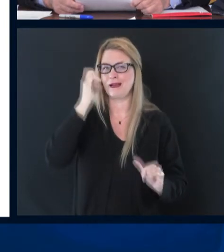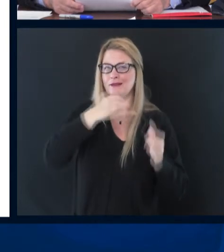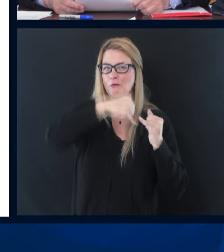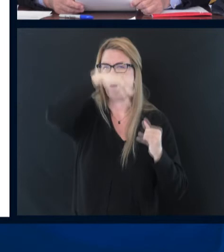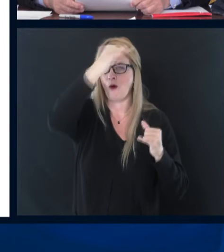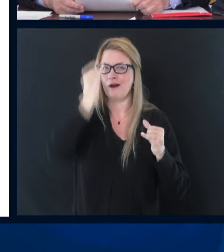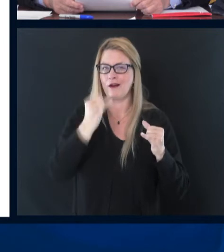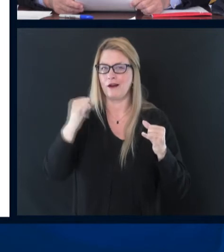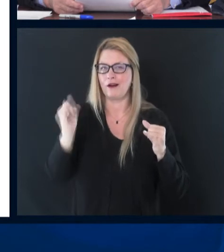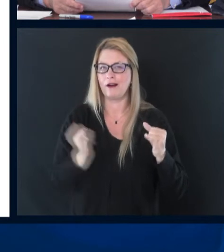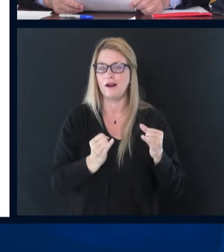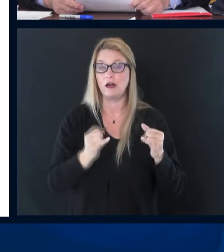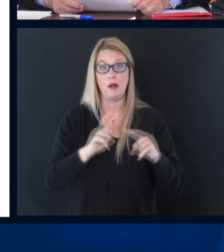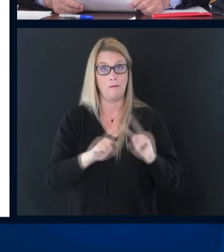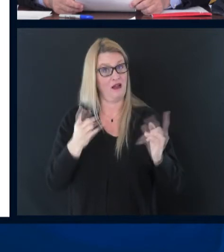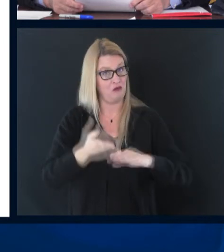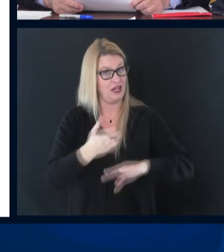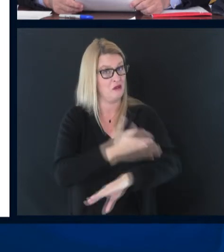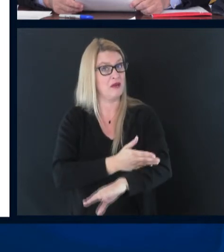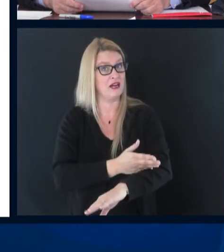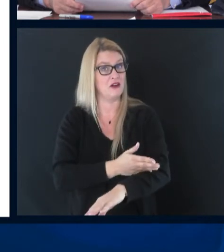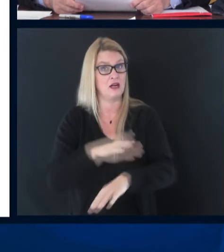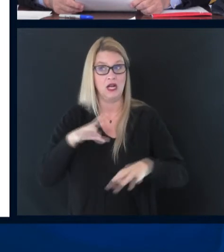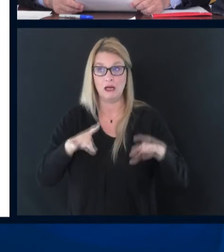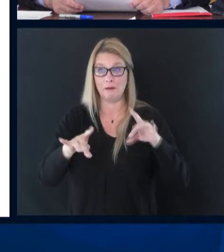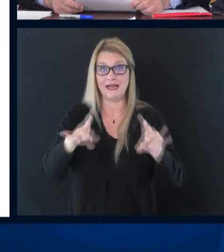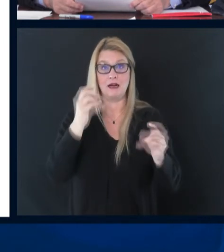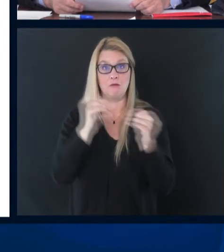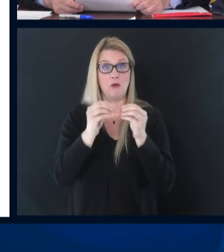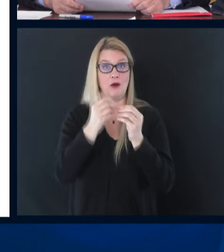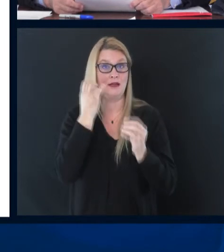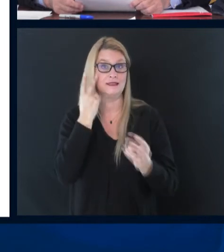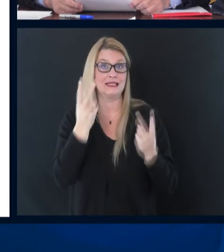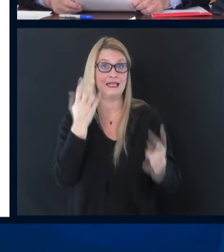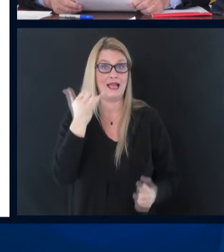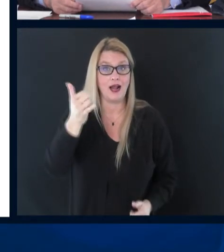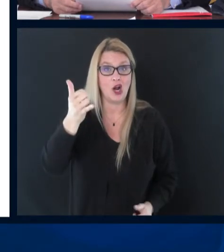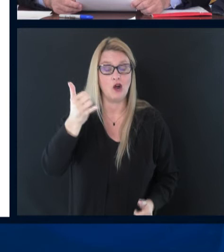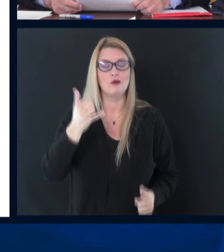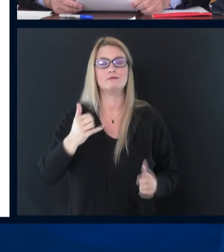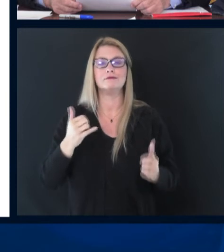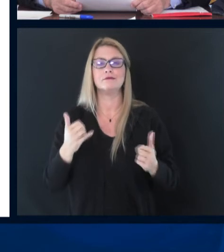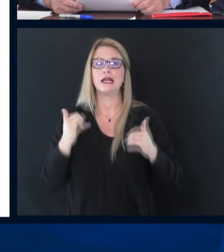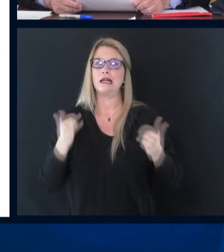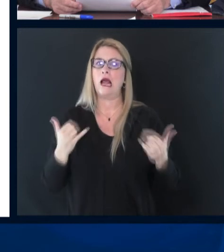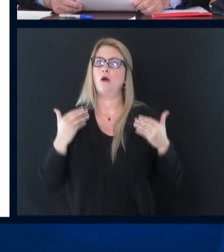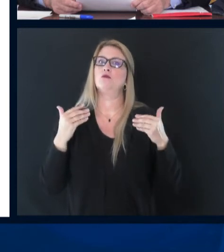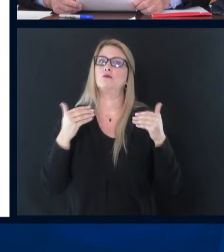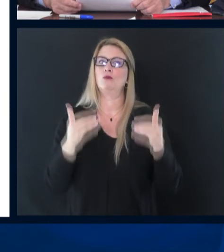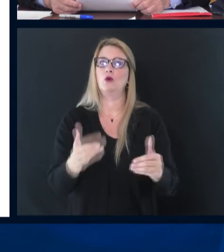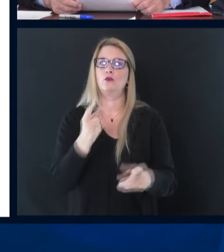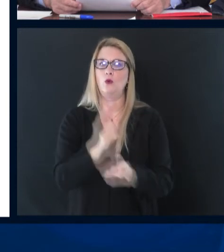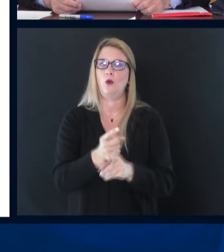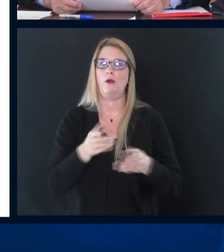getting better. We're getting better. We're picking up yellow counties now, and we're moving in the right direction, I hope and pray